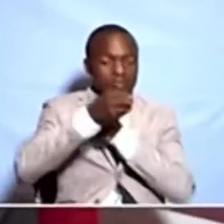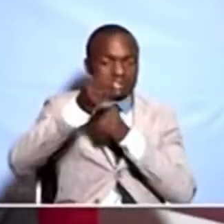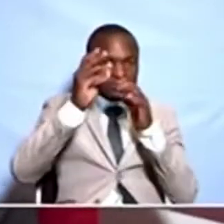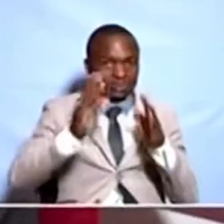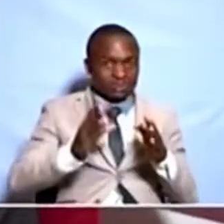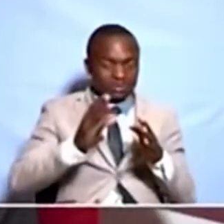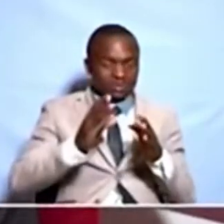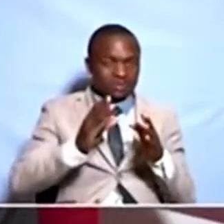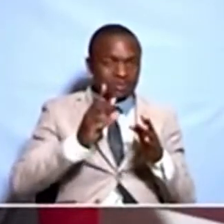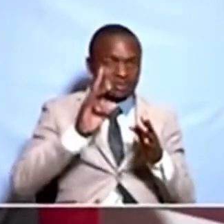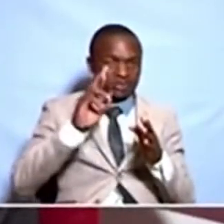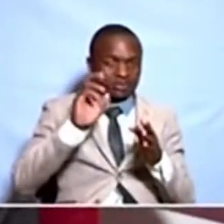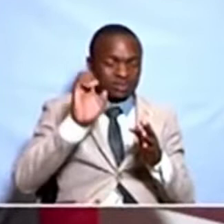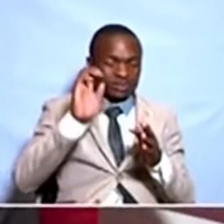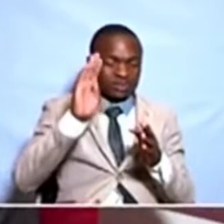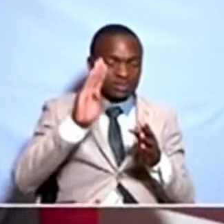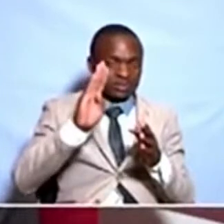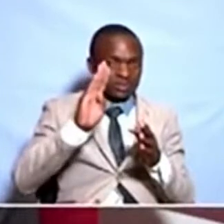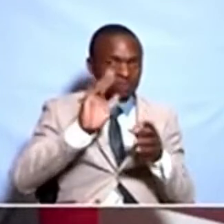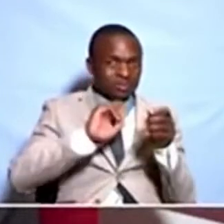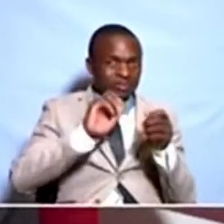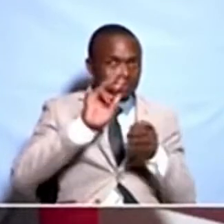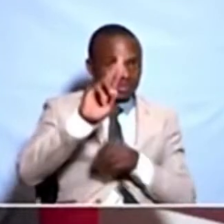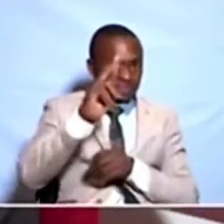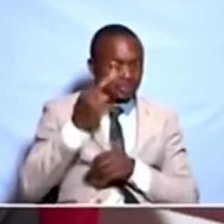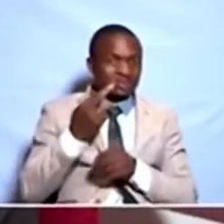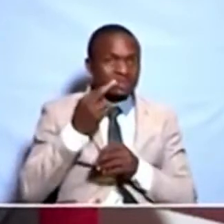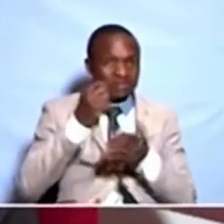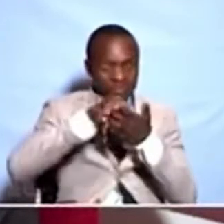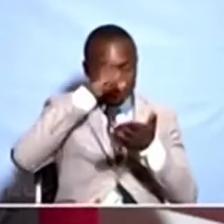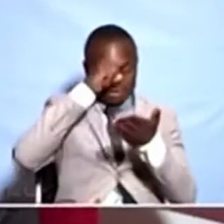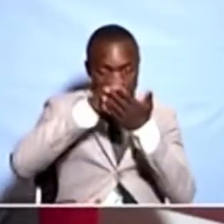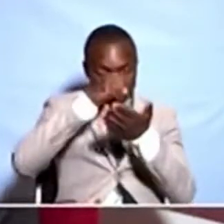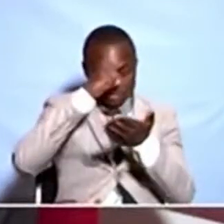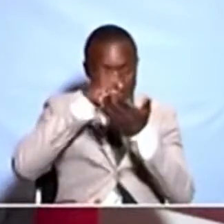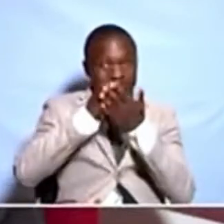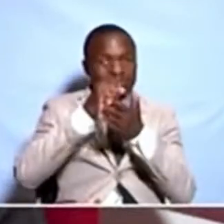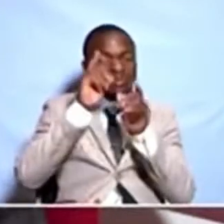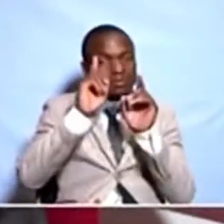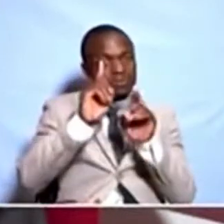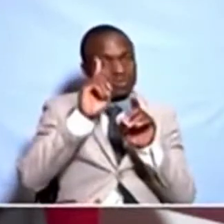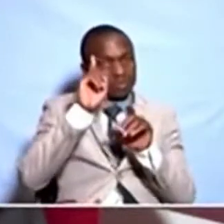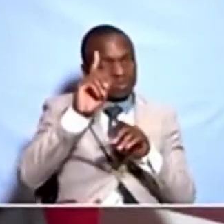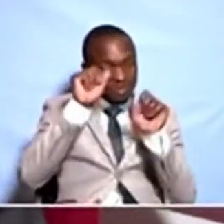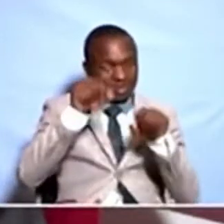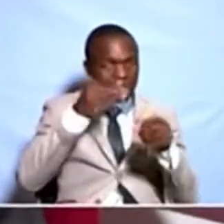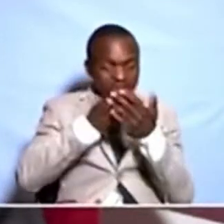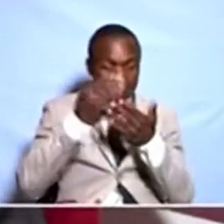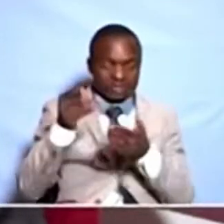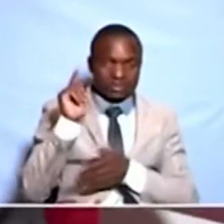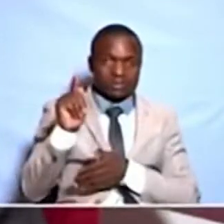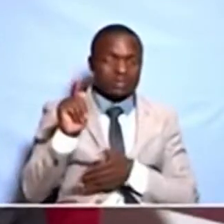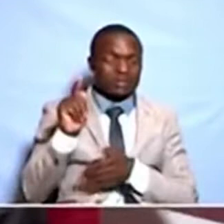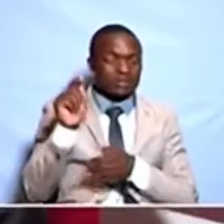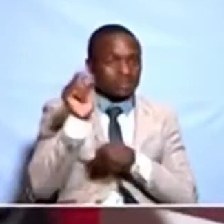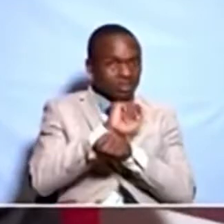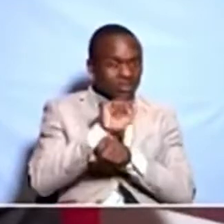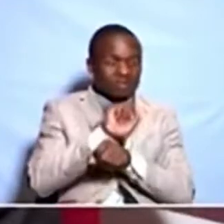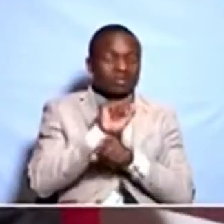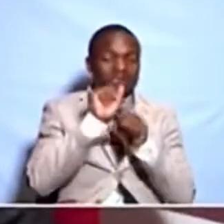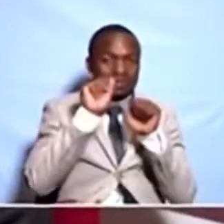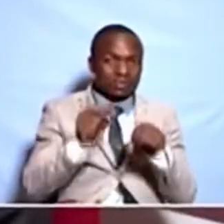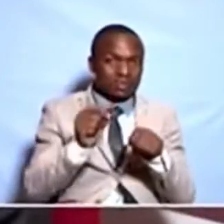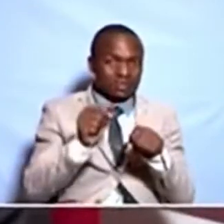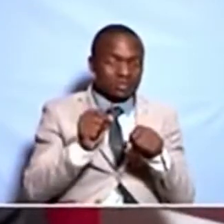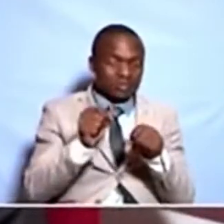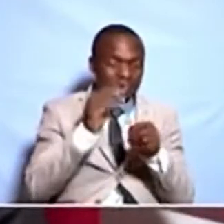red books for returning students or diplomats. Can one purchase that vehicle? Maybe we can also